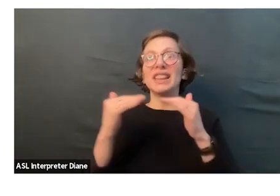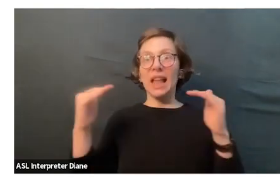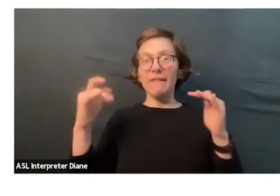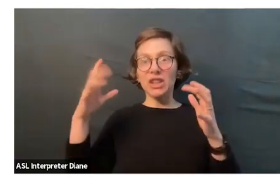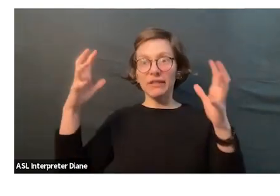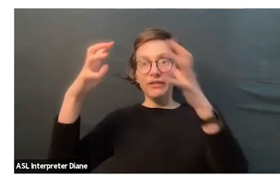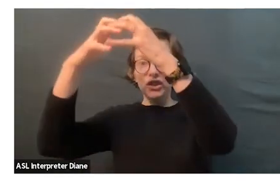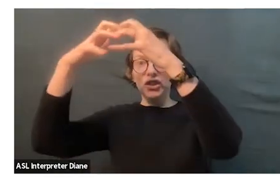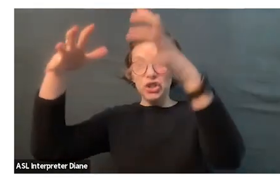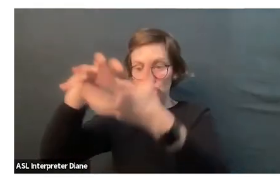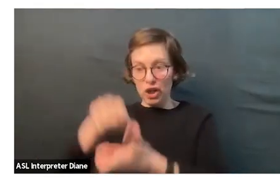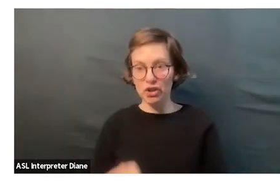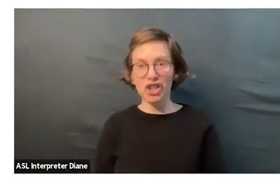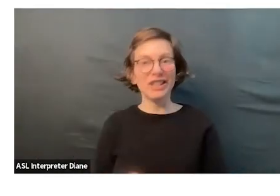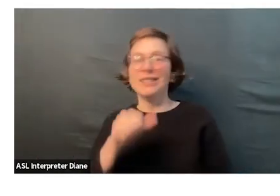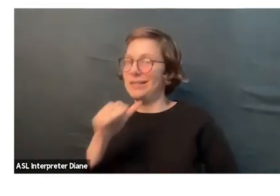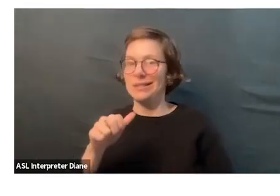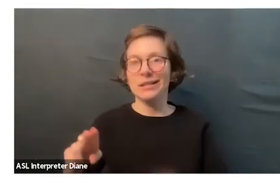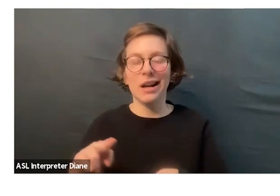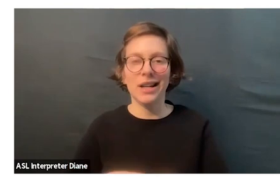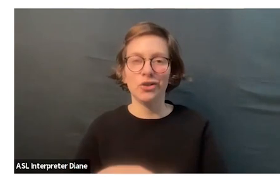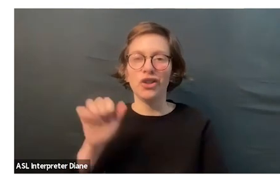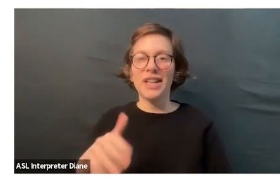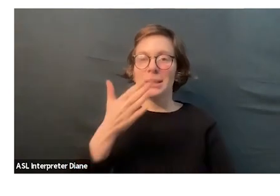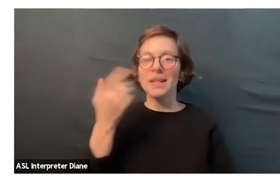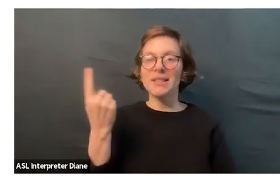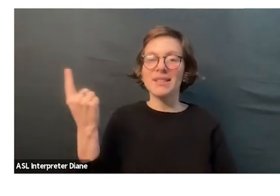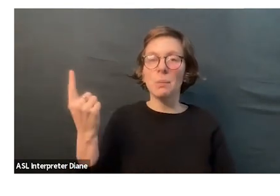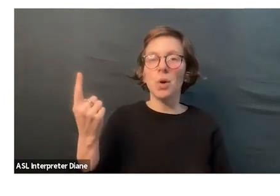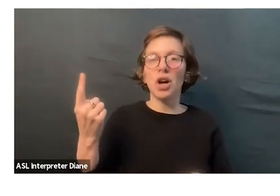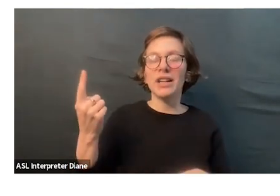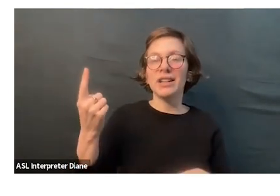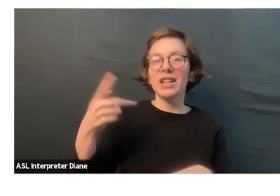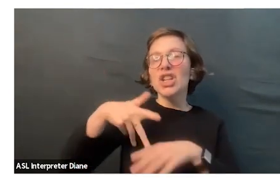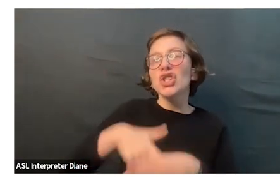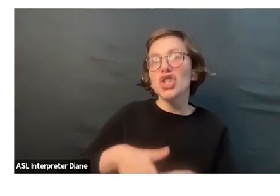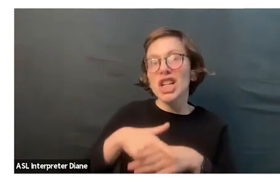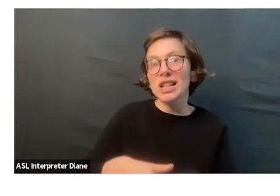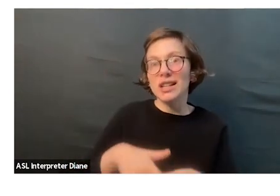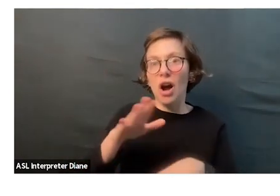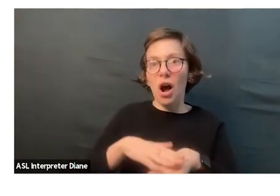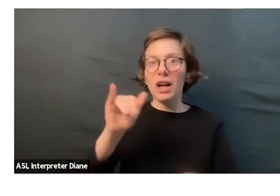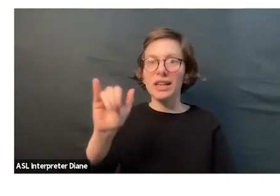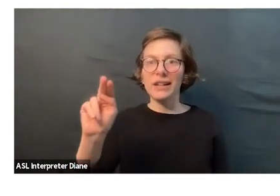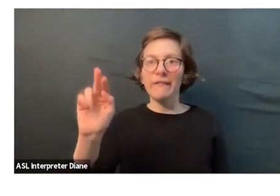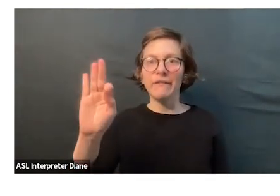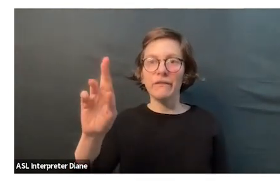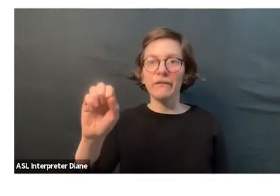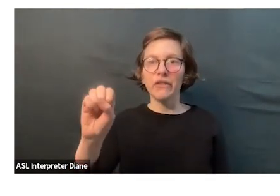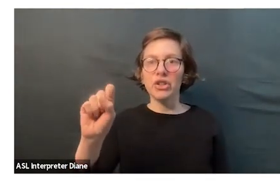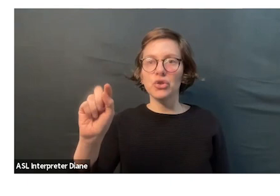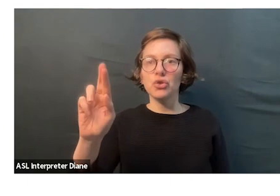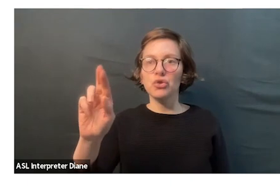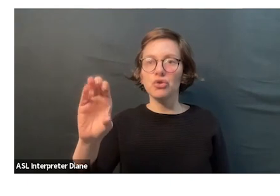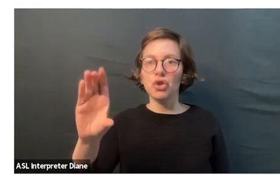we can talk about, you know, Mother Earth and nature and natural disaster, but we have to be careful in how